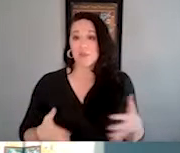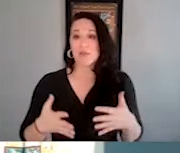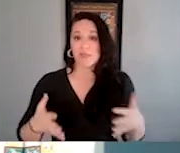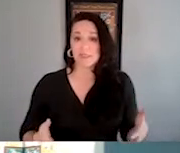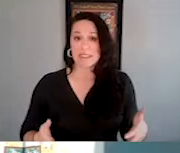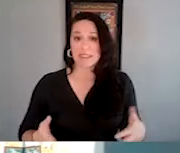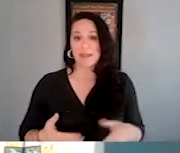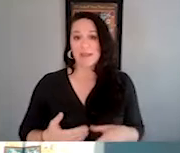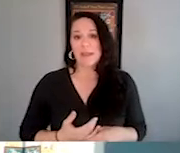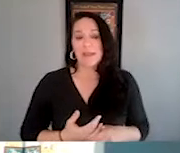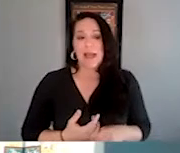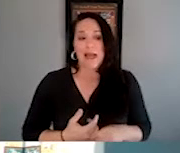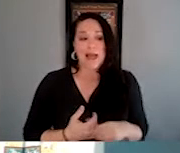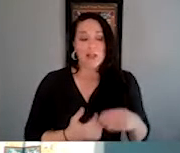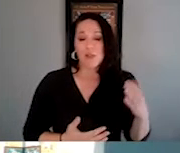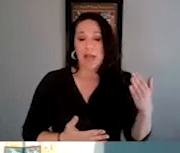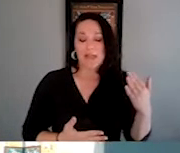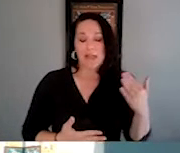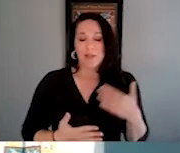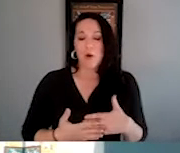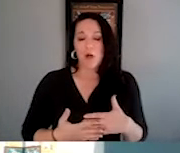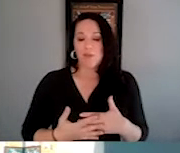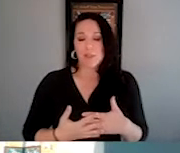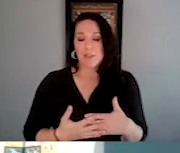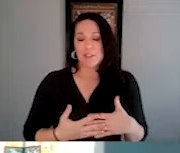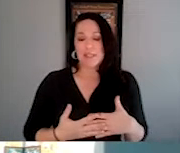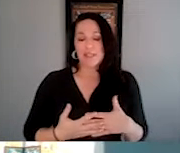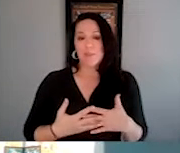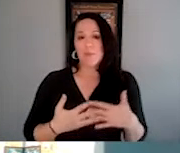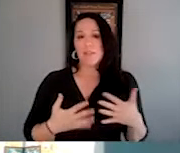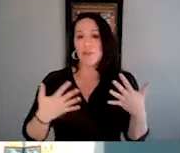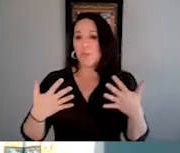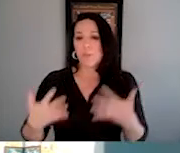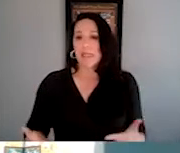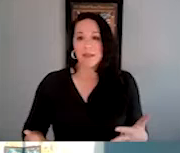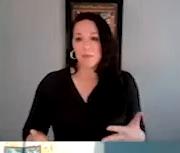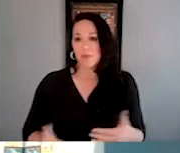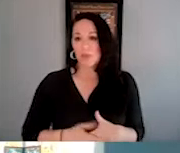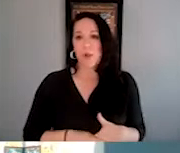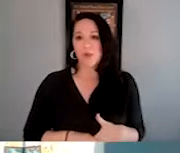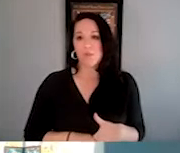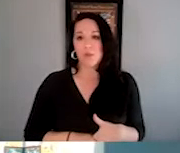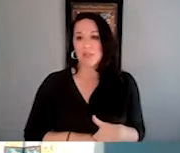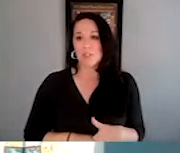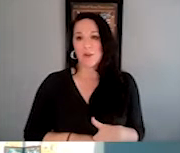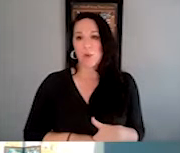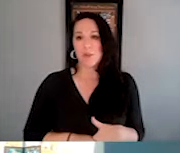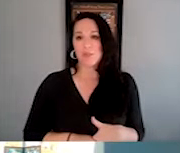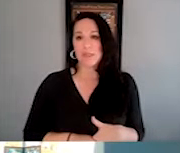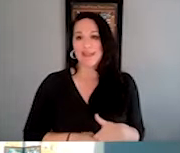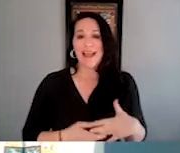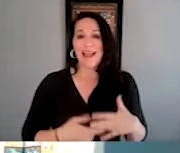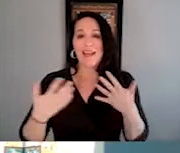telling their stories of what they're seeing. Also, I know all of our trainers say this, but make sure you're meeting with your partners more than just at